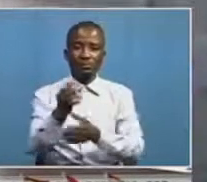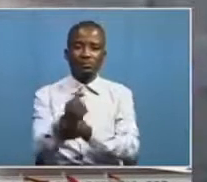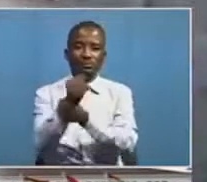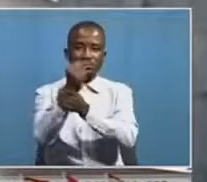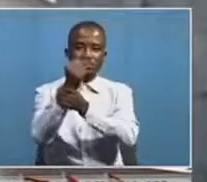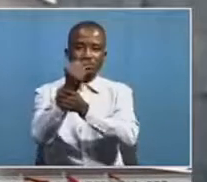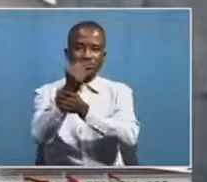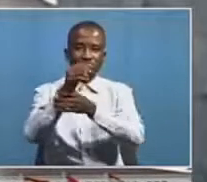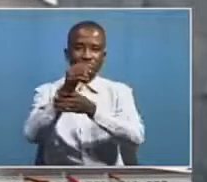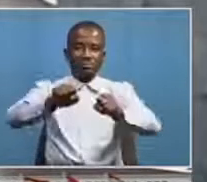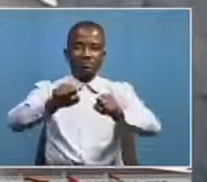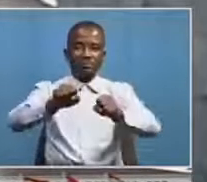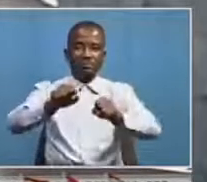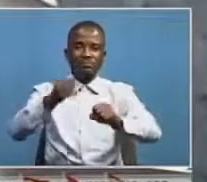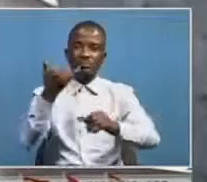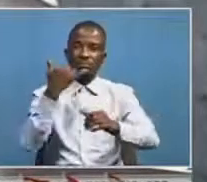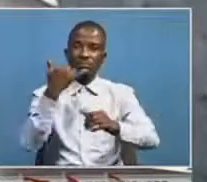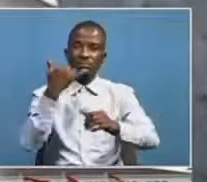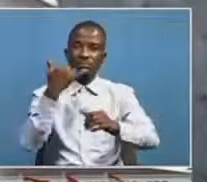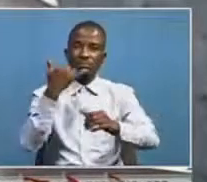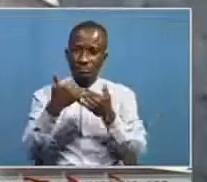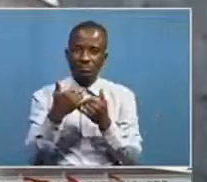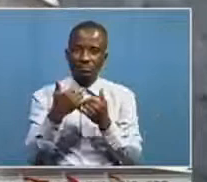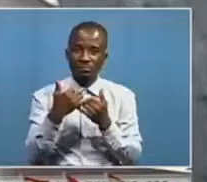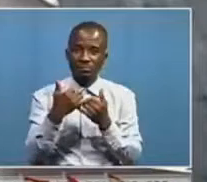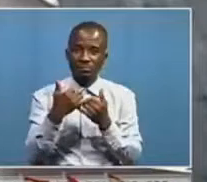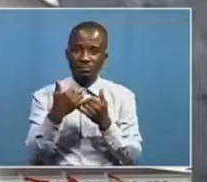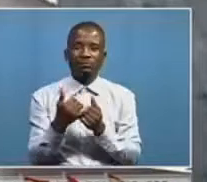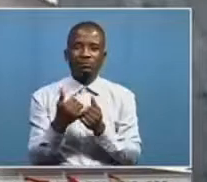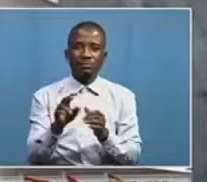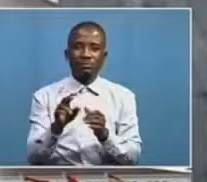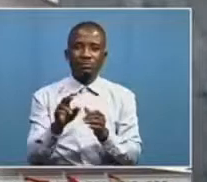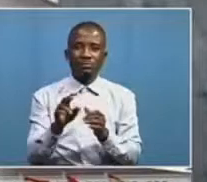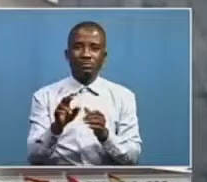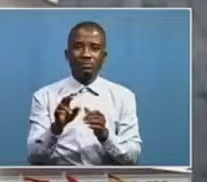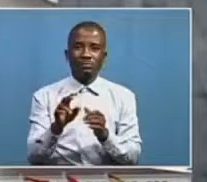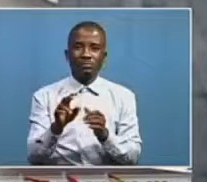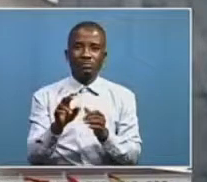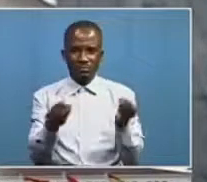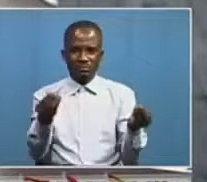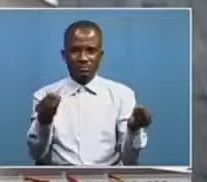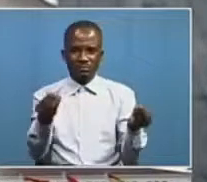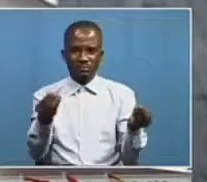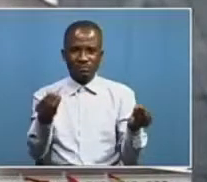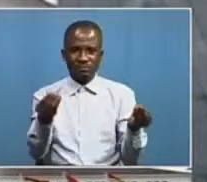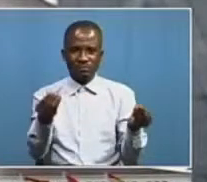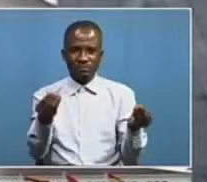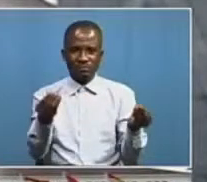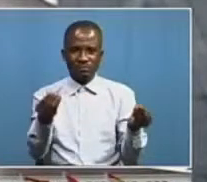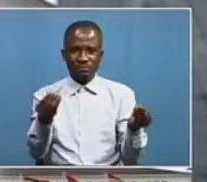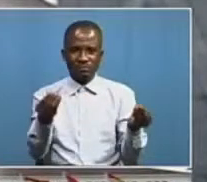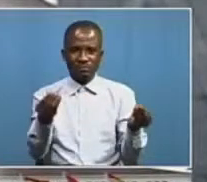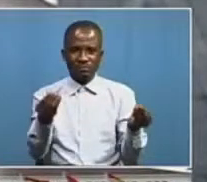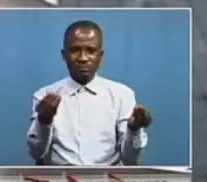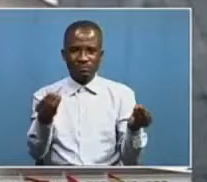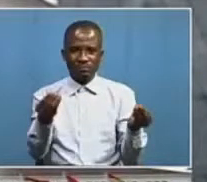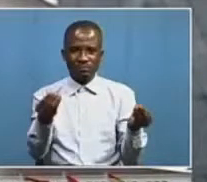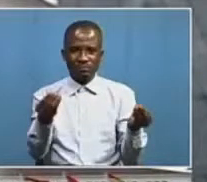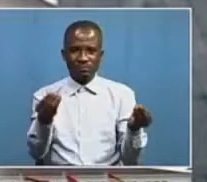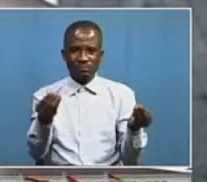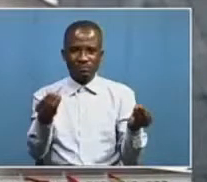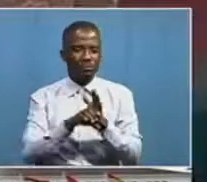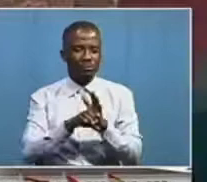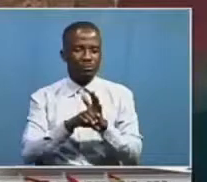the description of total votes cast instead of total valid votes that the declaration will be in breach of